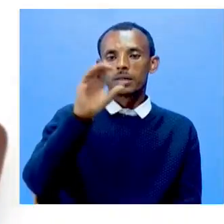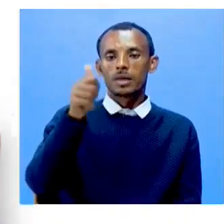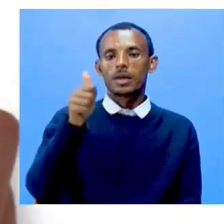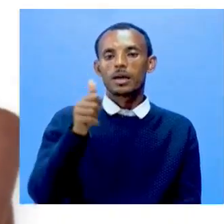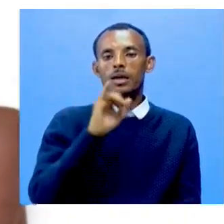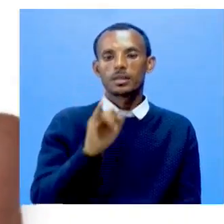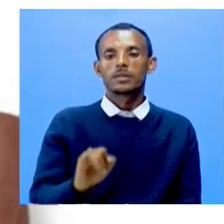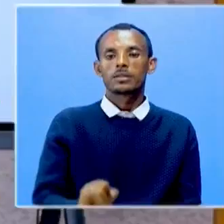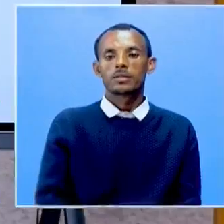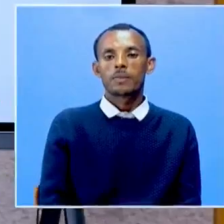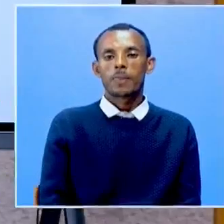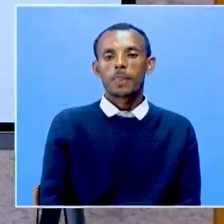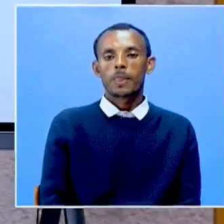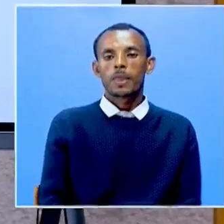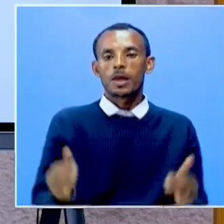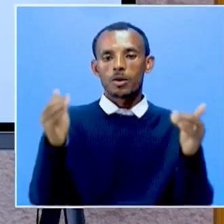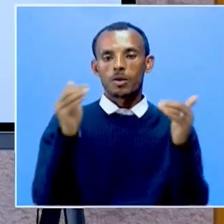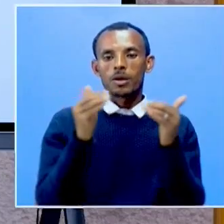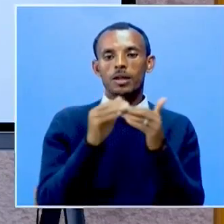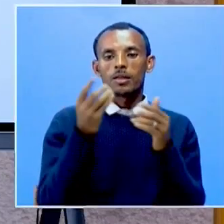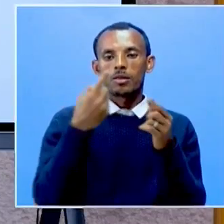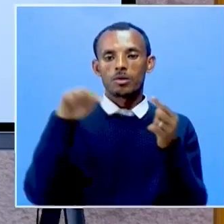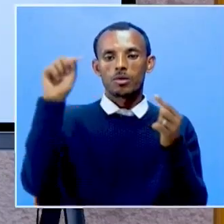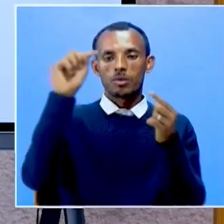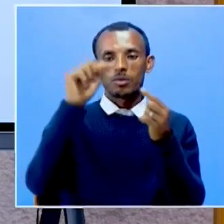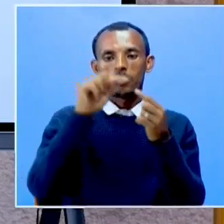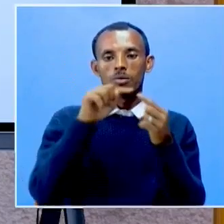is congruent to